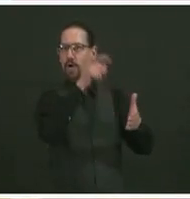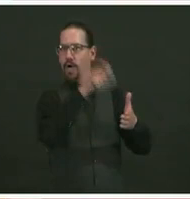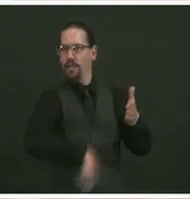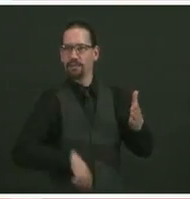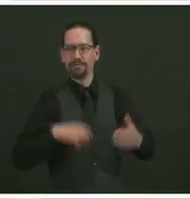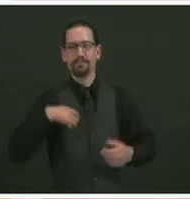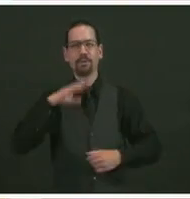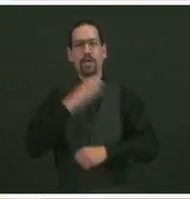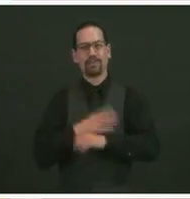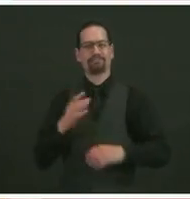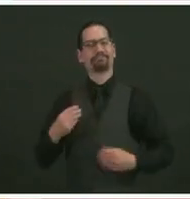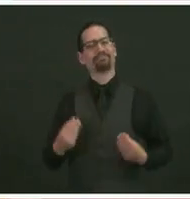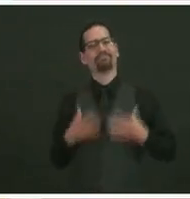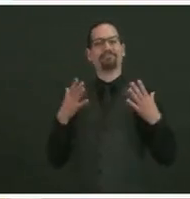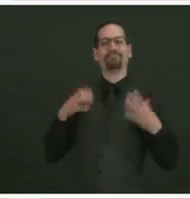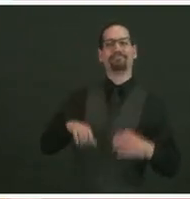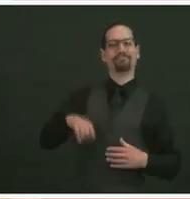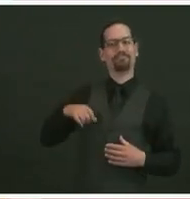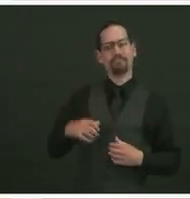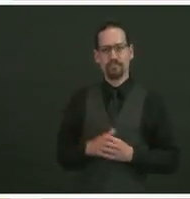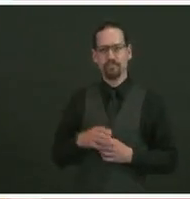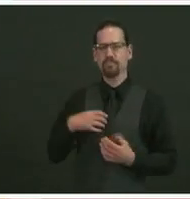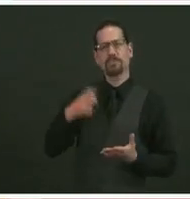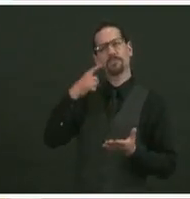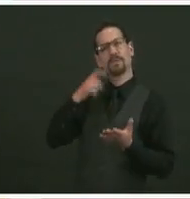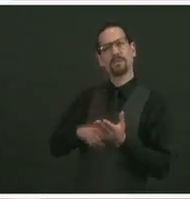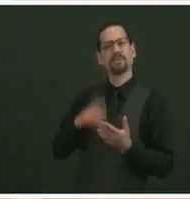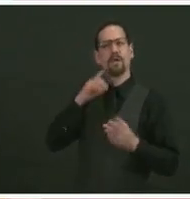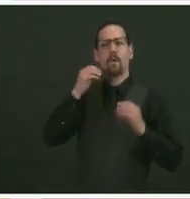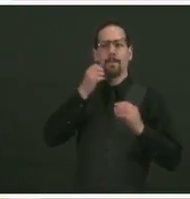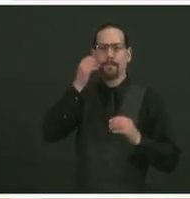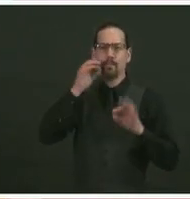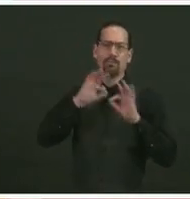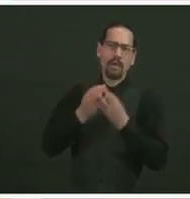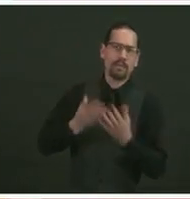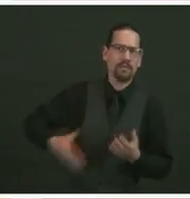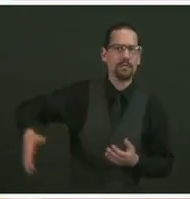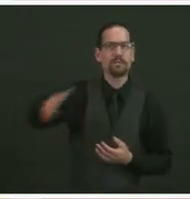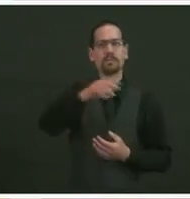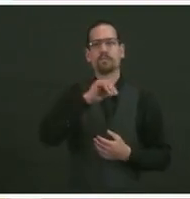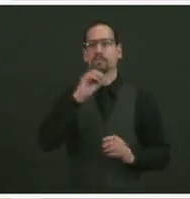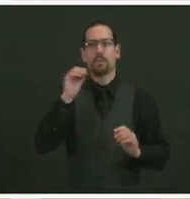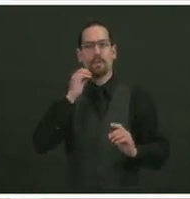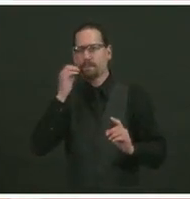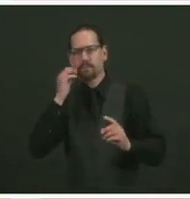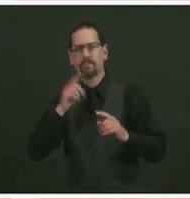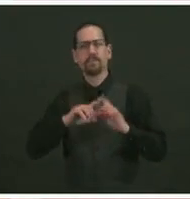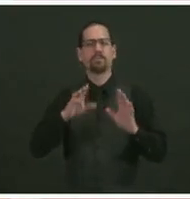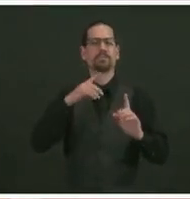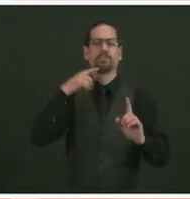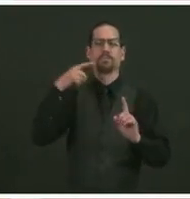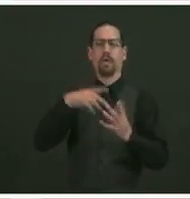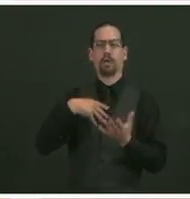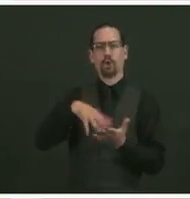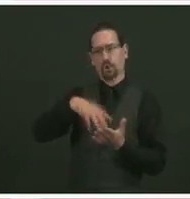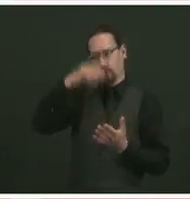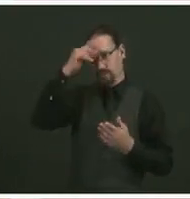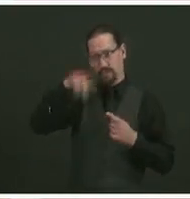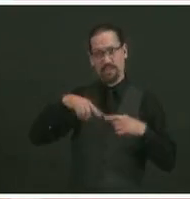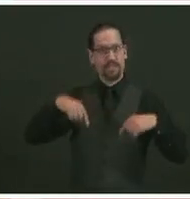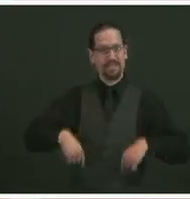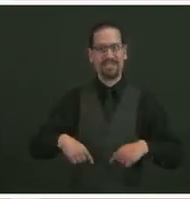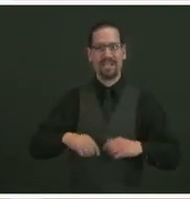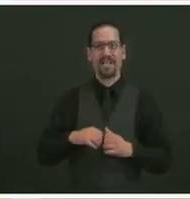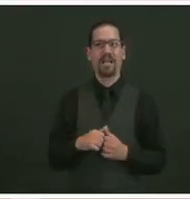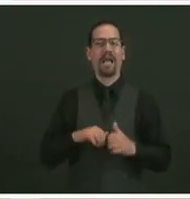I think they recognize Daddy's not home as much as he used to be, and when he's home, he's not home. And one of the things that I'm learning about this is how to be with